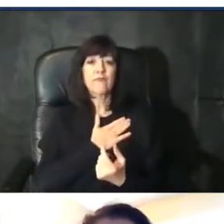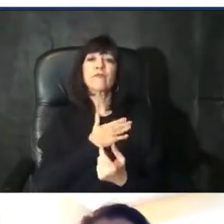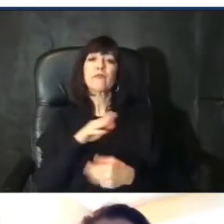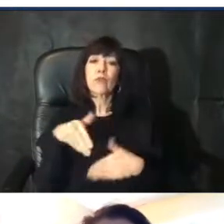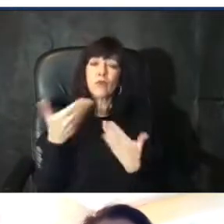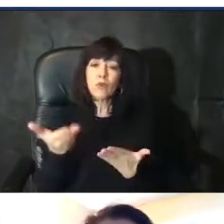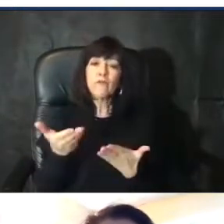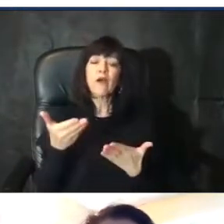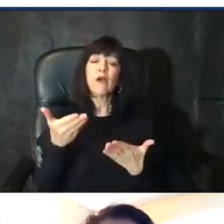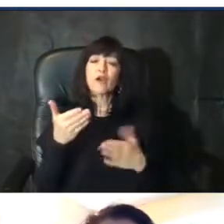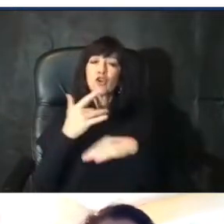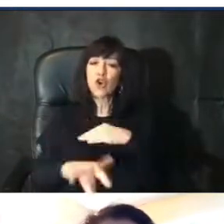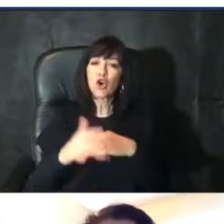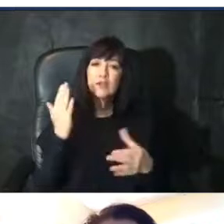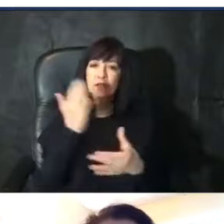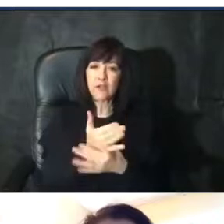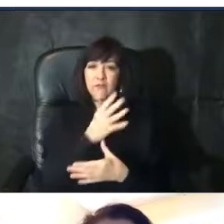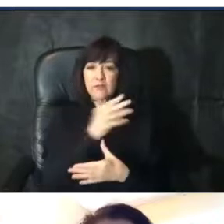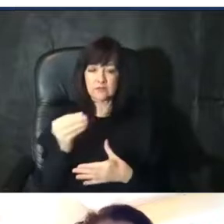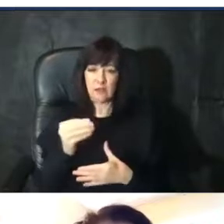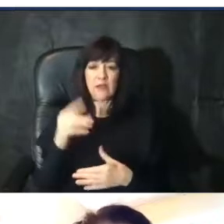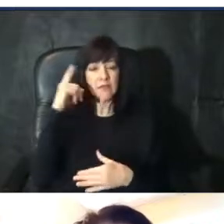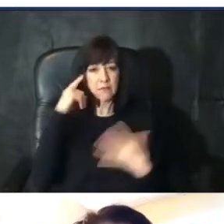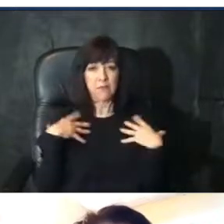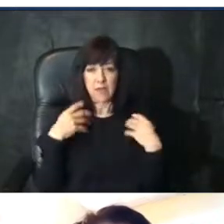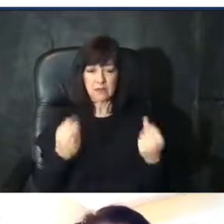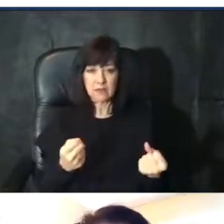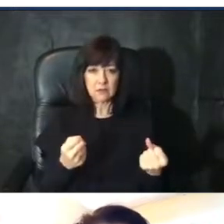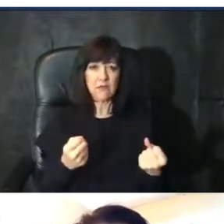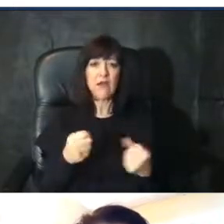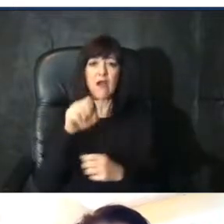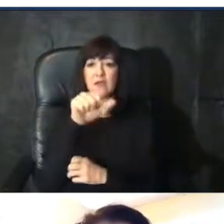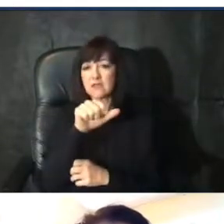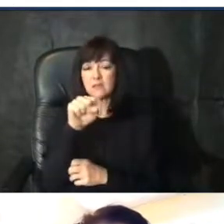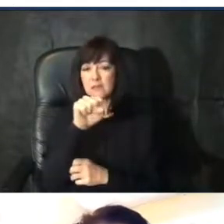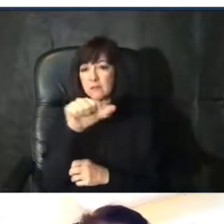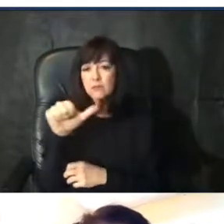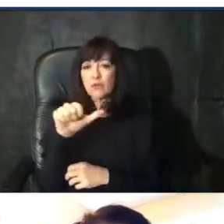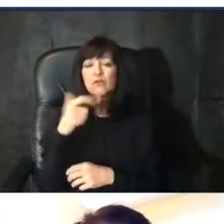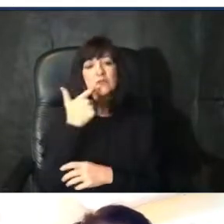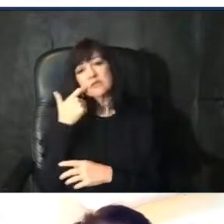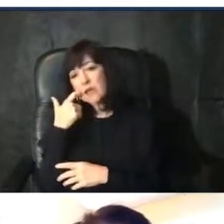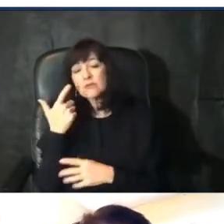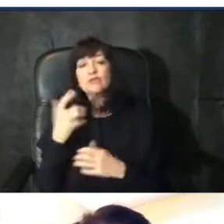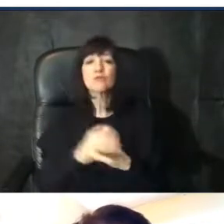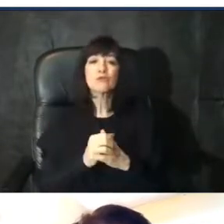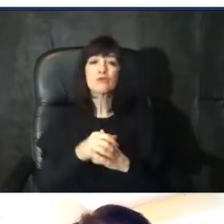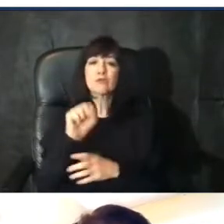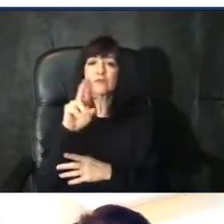intervention, and mental health and substance use treatment for children under age 18 and their